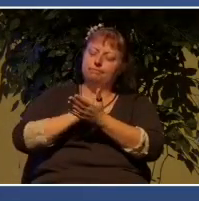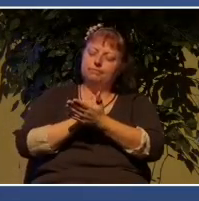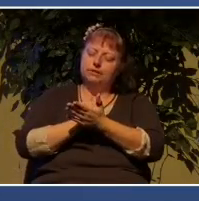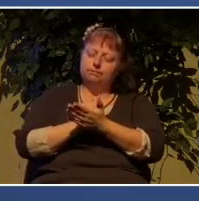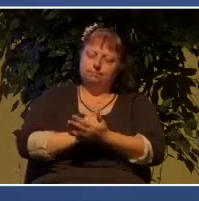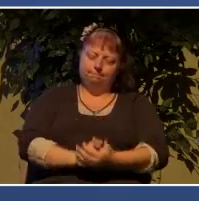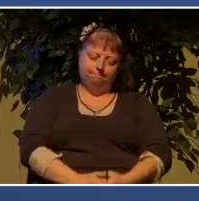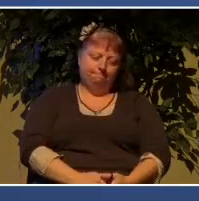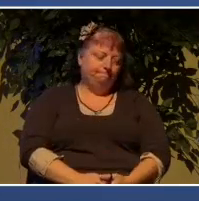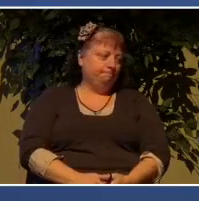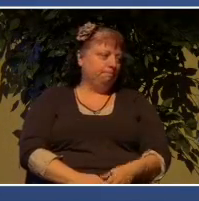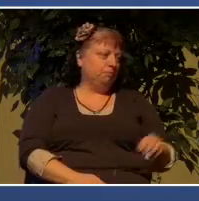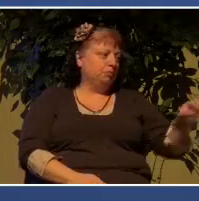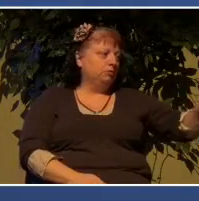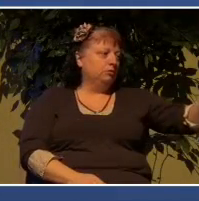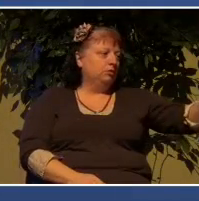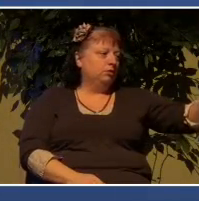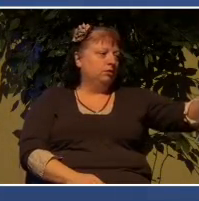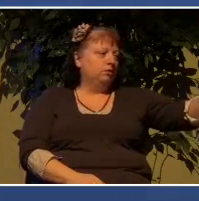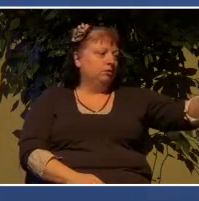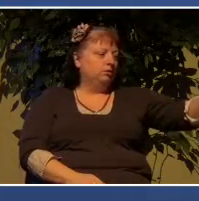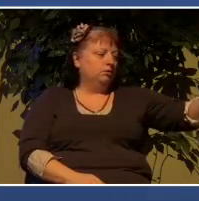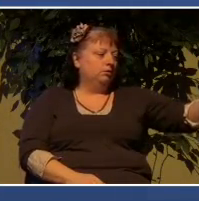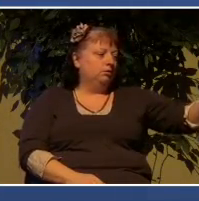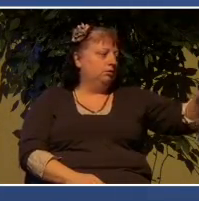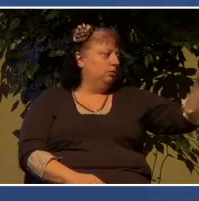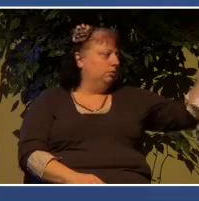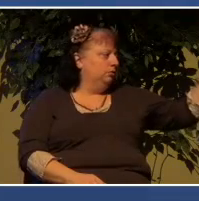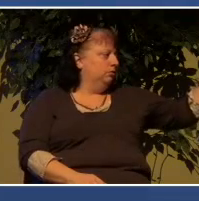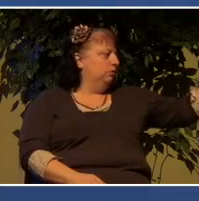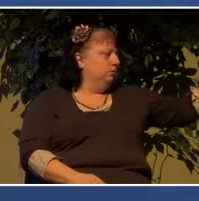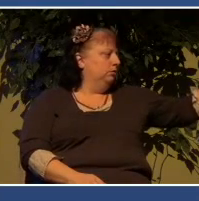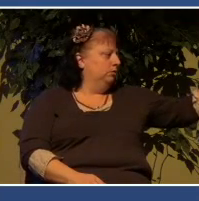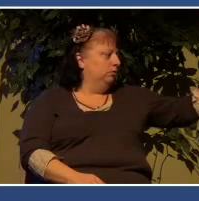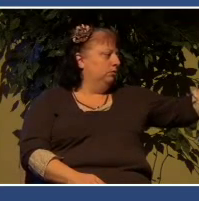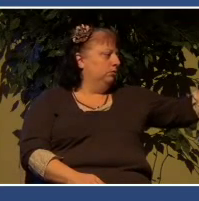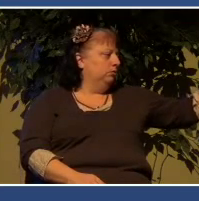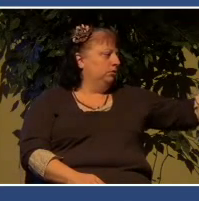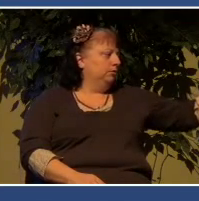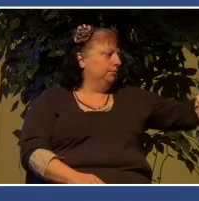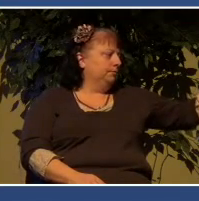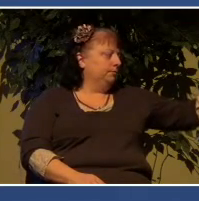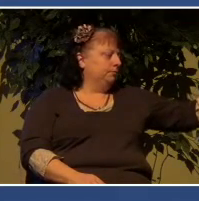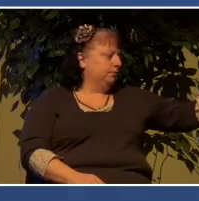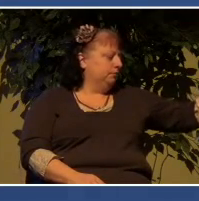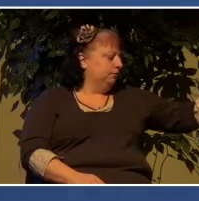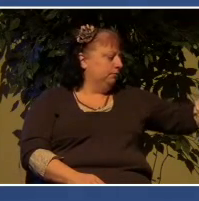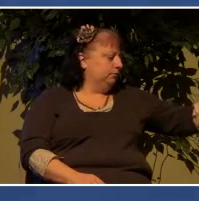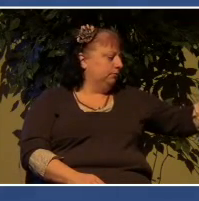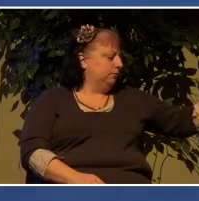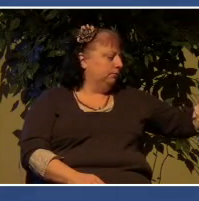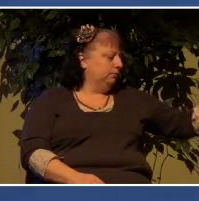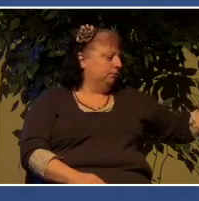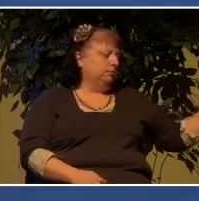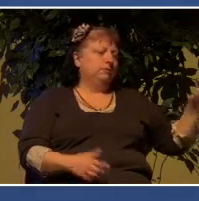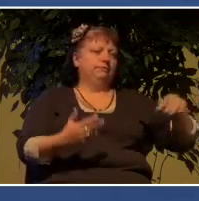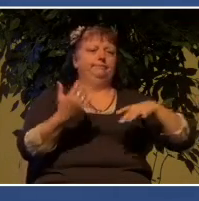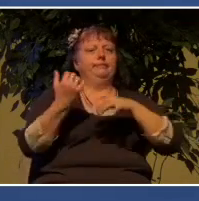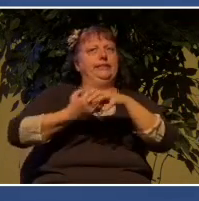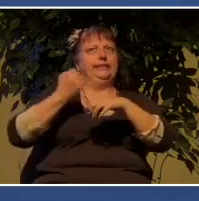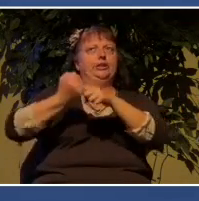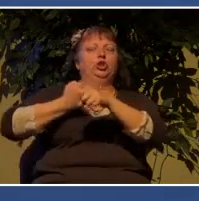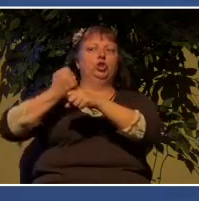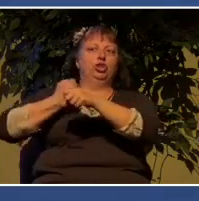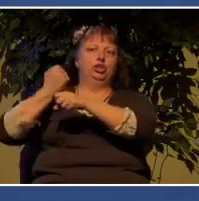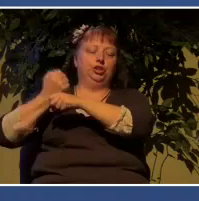good many years ago, when I first started in ministry, I spent a considerable amount of time earnestly